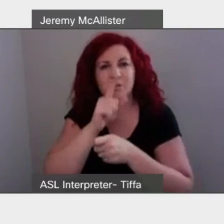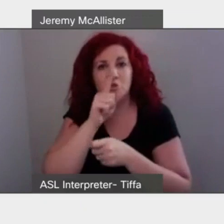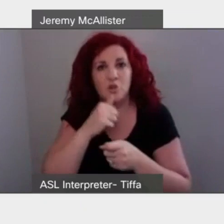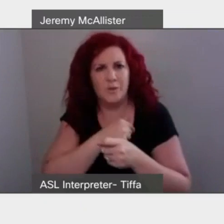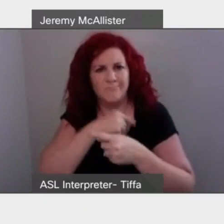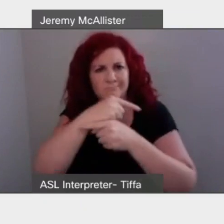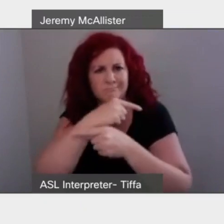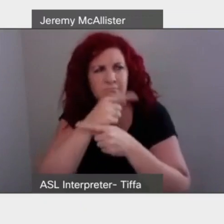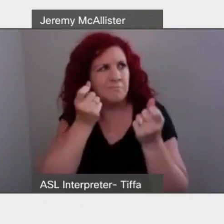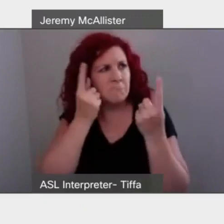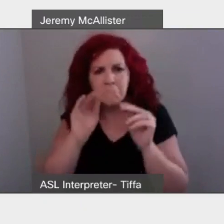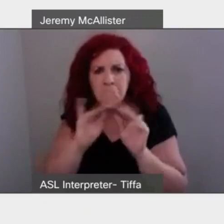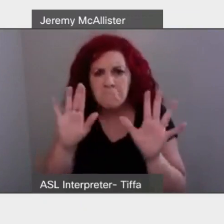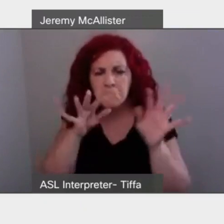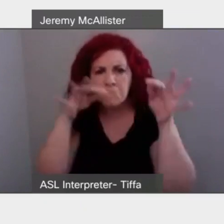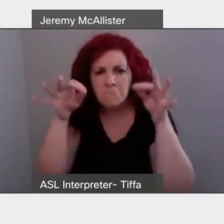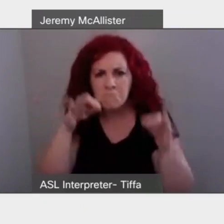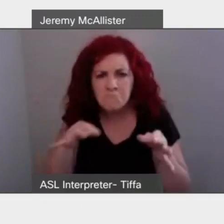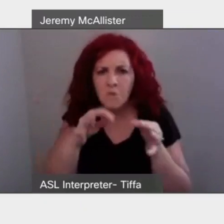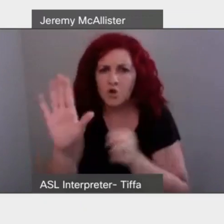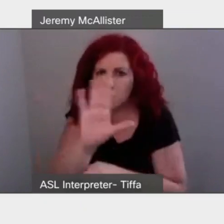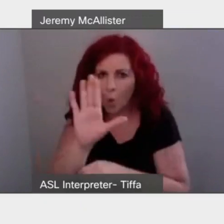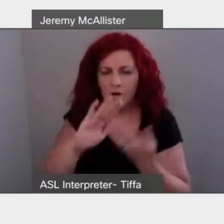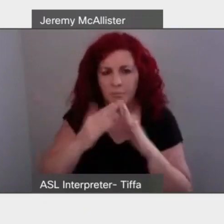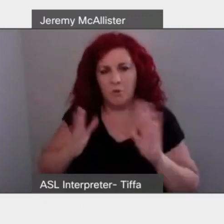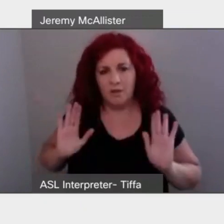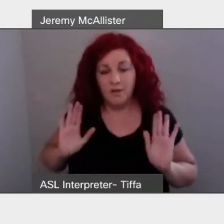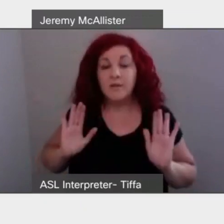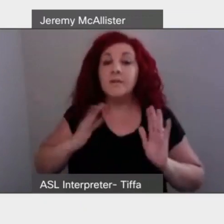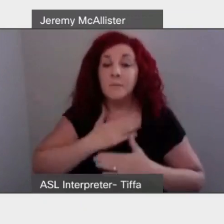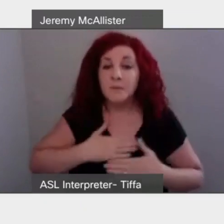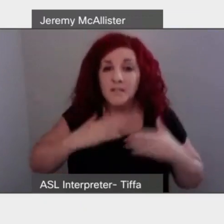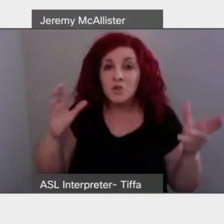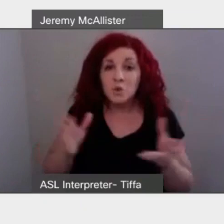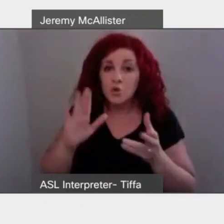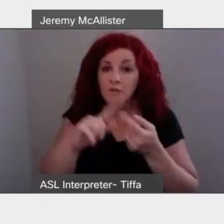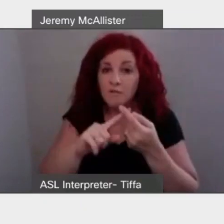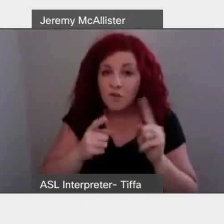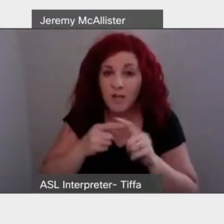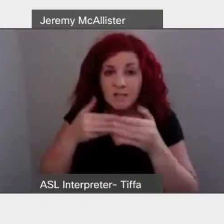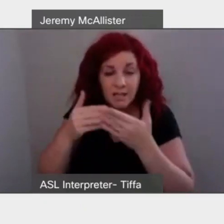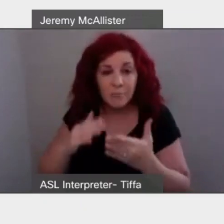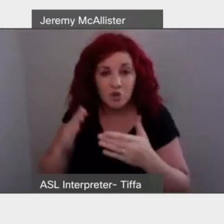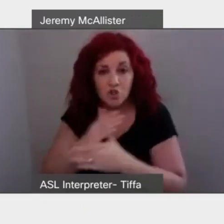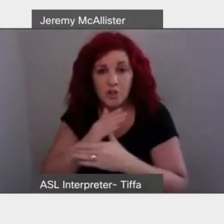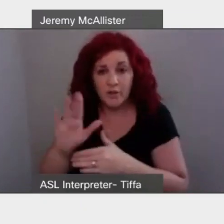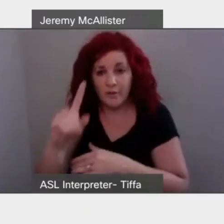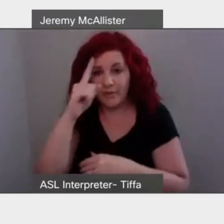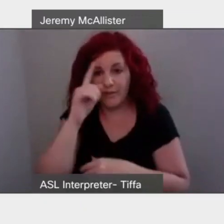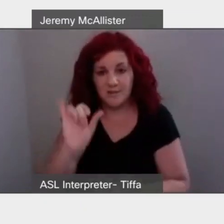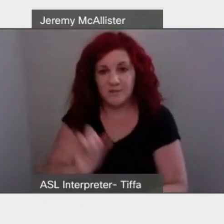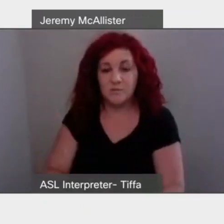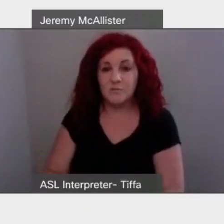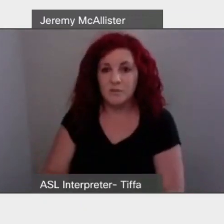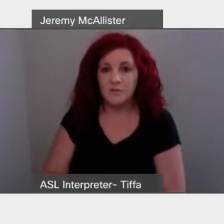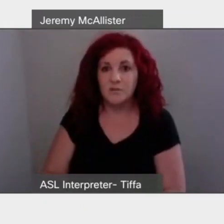correctly understand the definition of your community. Please encourage your friends and neighbors to share their thoughts too.